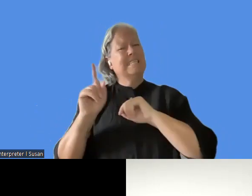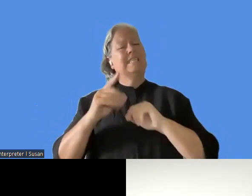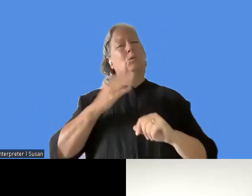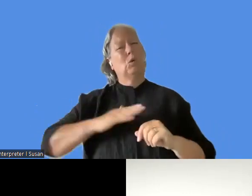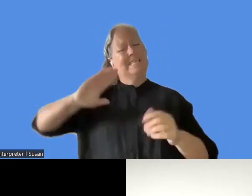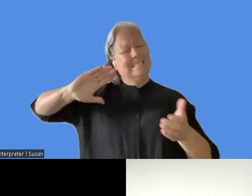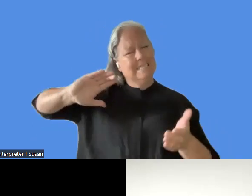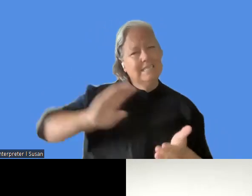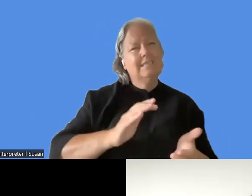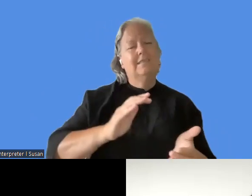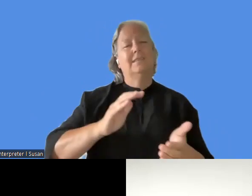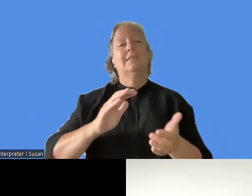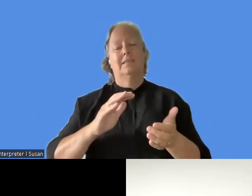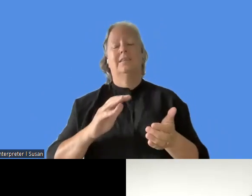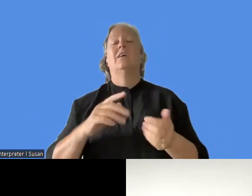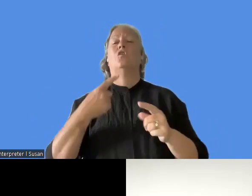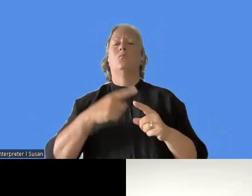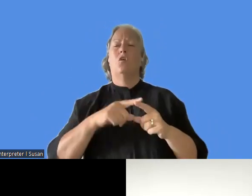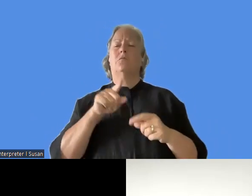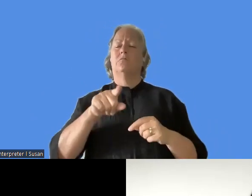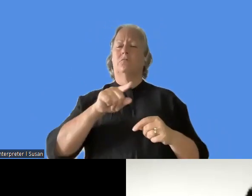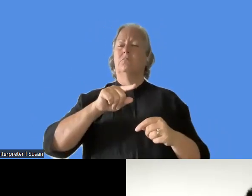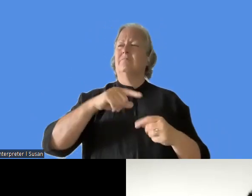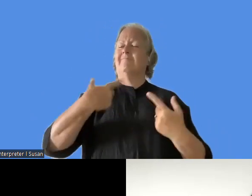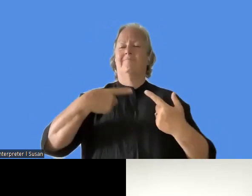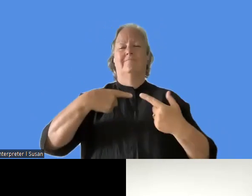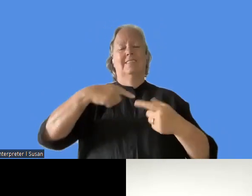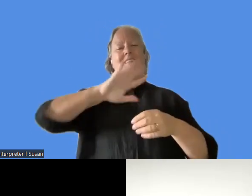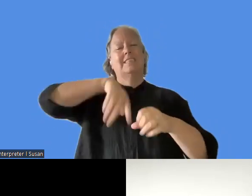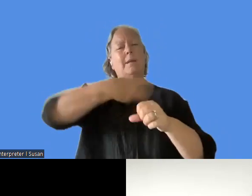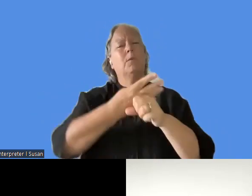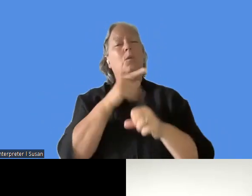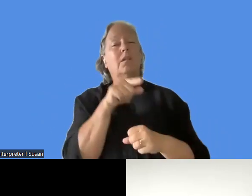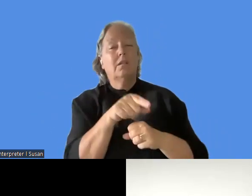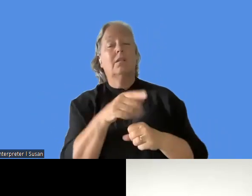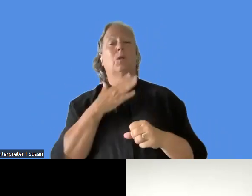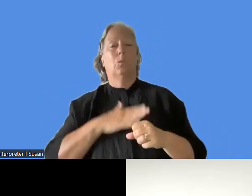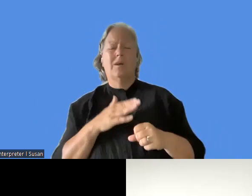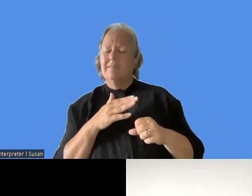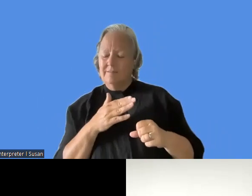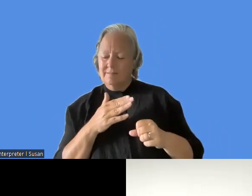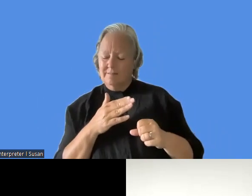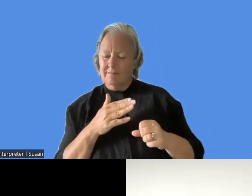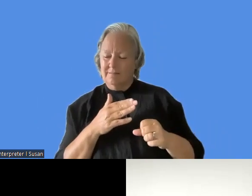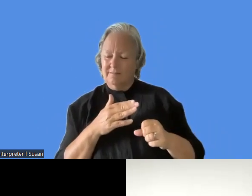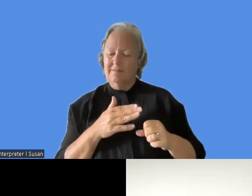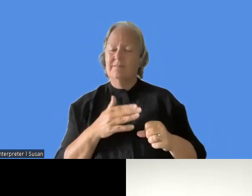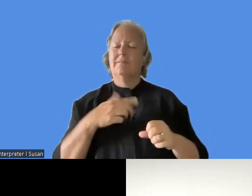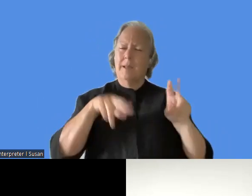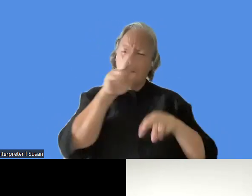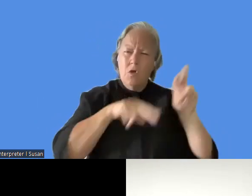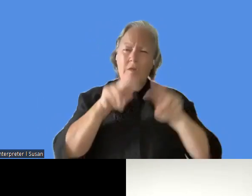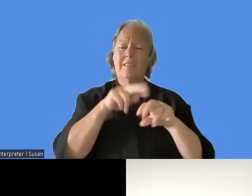sustainable goal at a higher level. We are formulating an action program to promote common prosperity. Statistic monitoring,